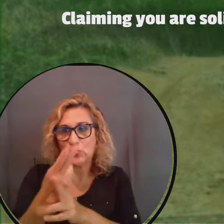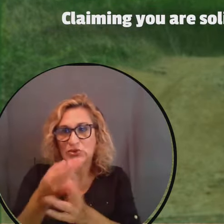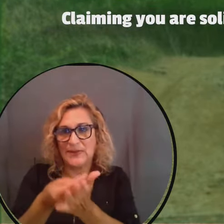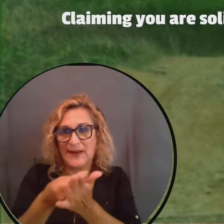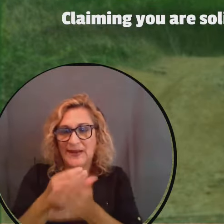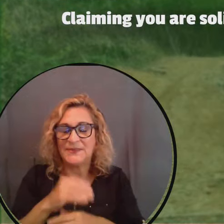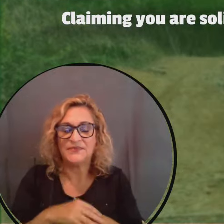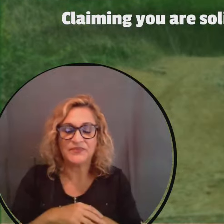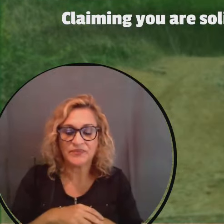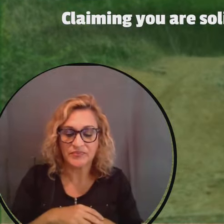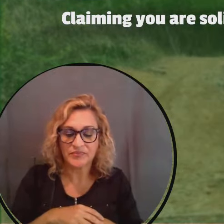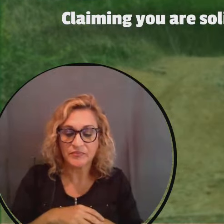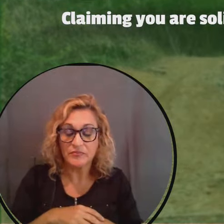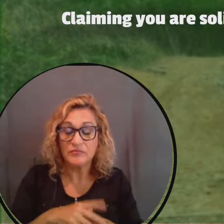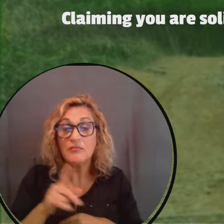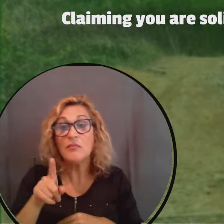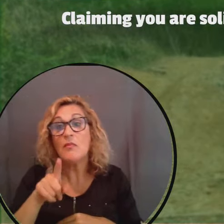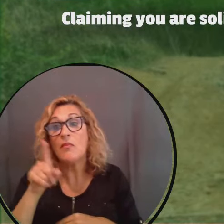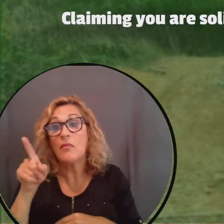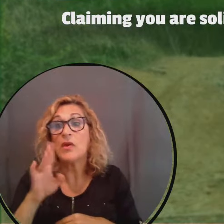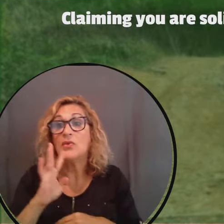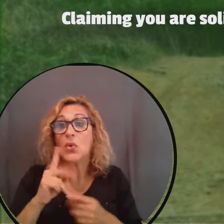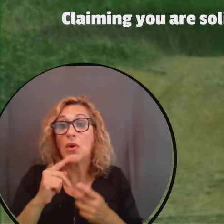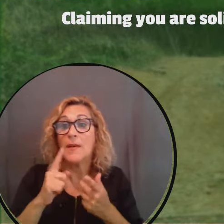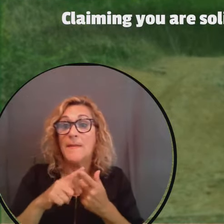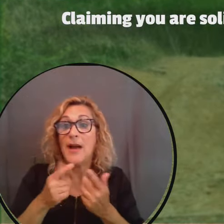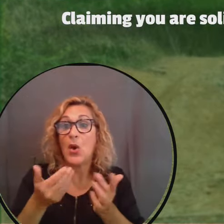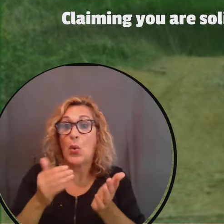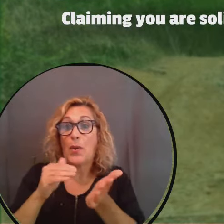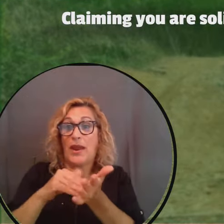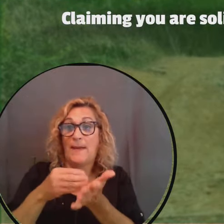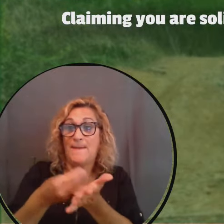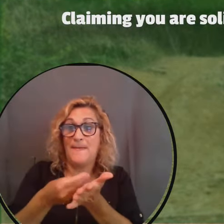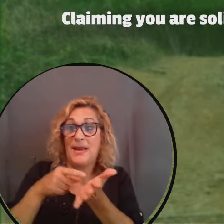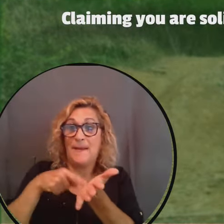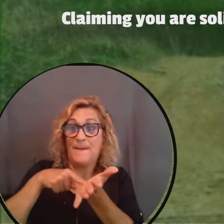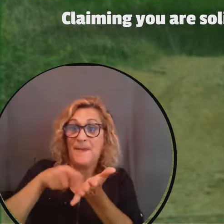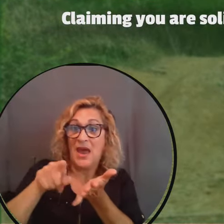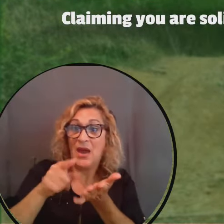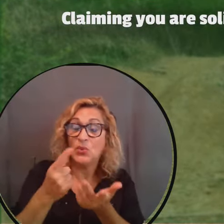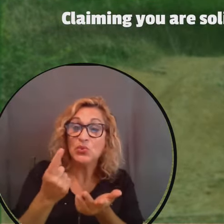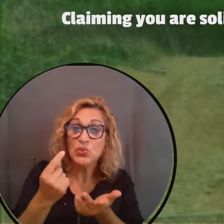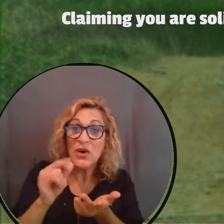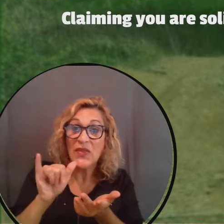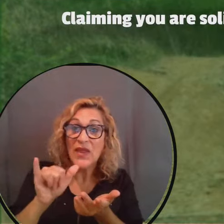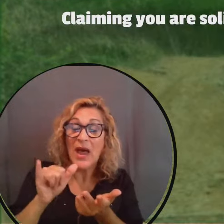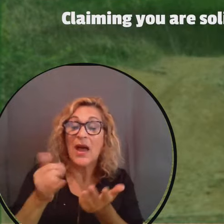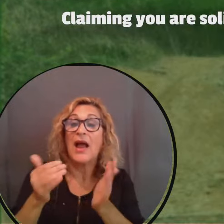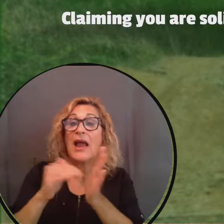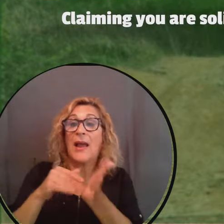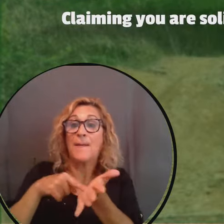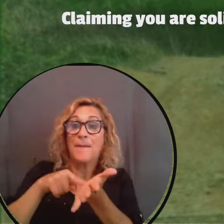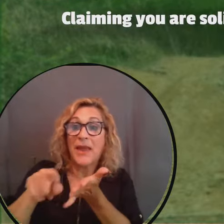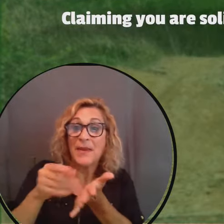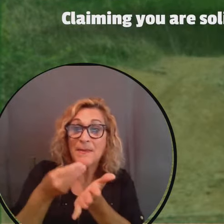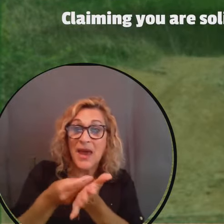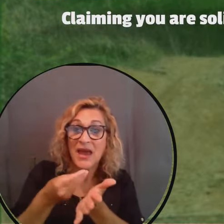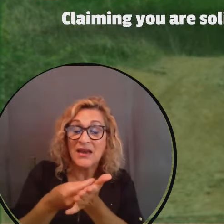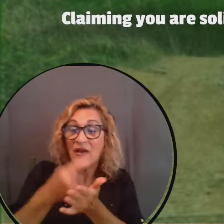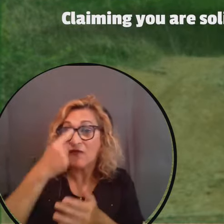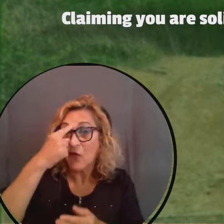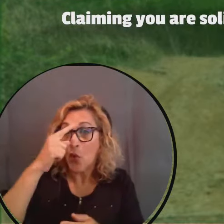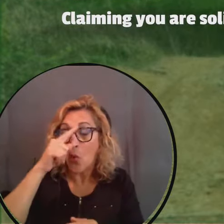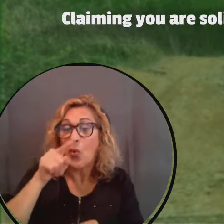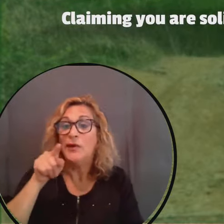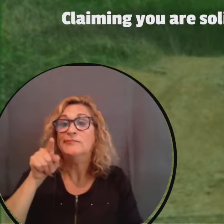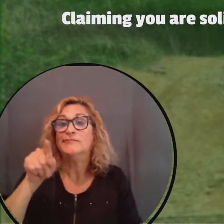they have reimbursements, that these reimbursements show that the Atlanta Solidarity Fund was raising money and that